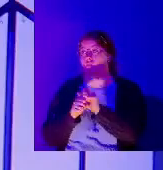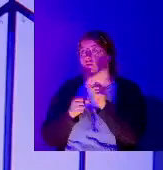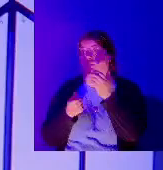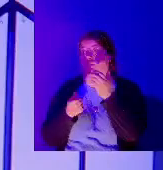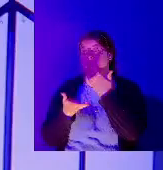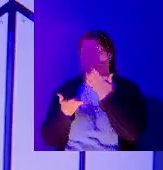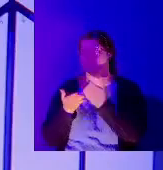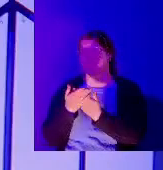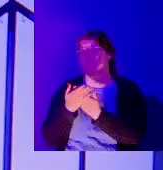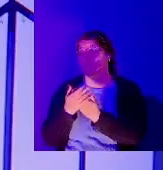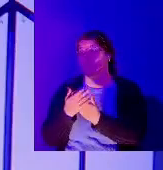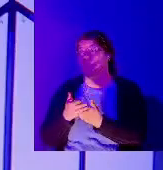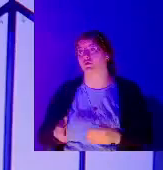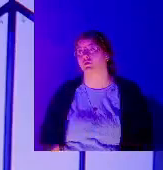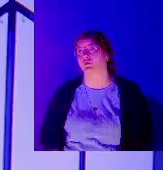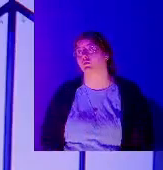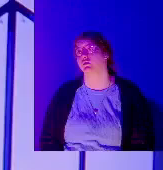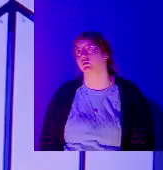is